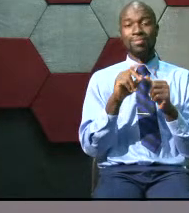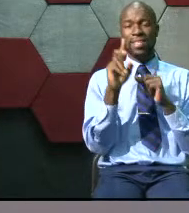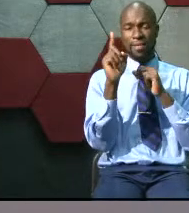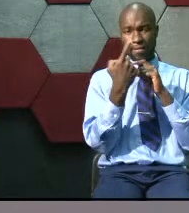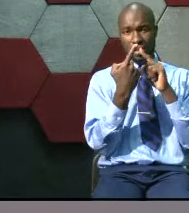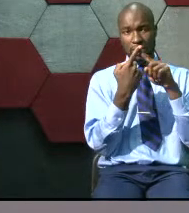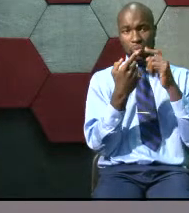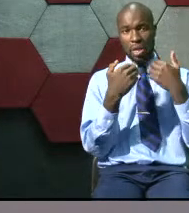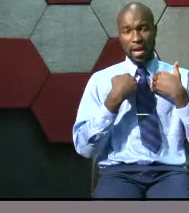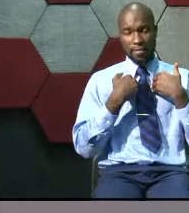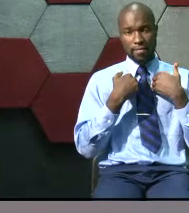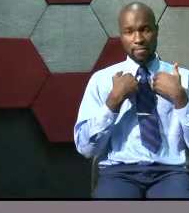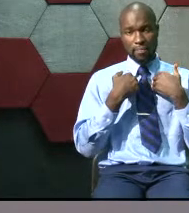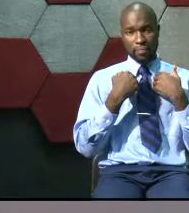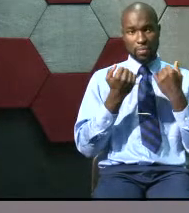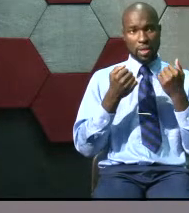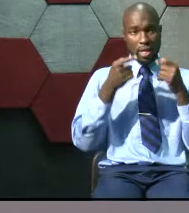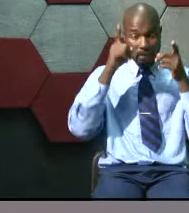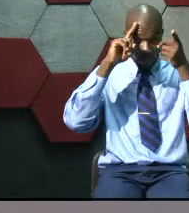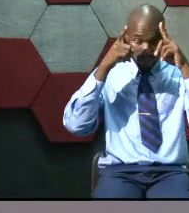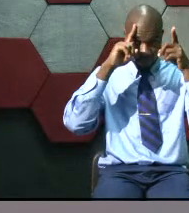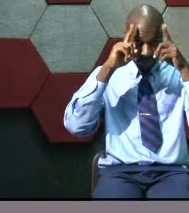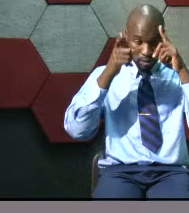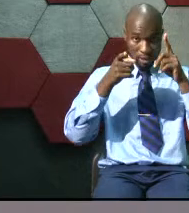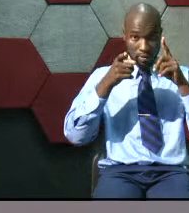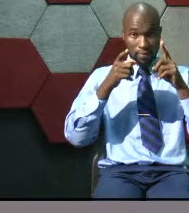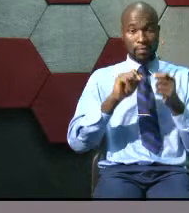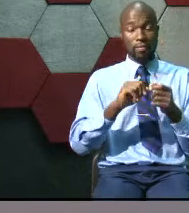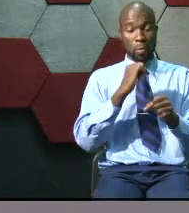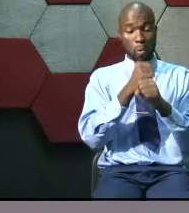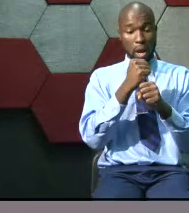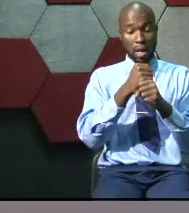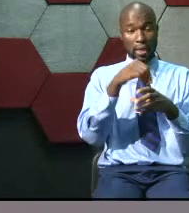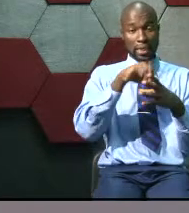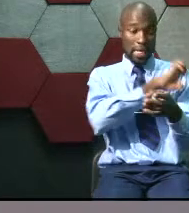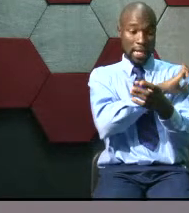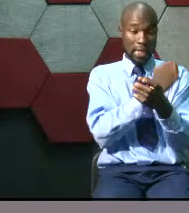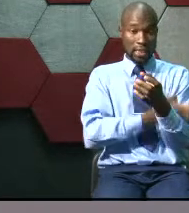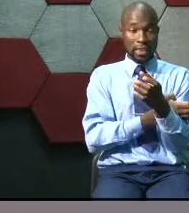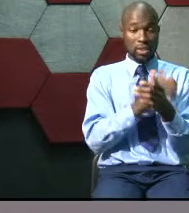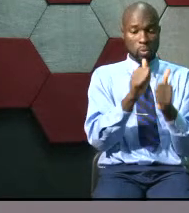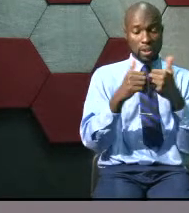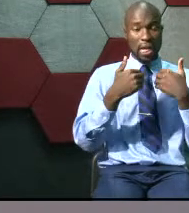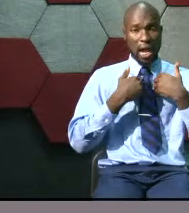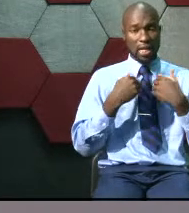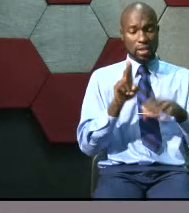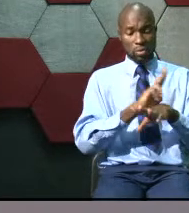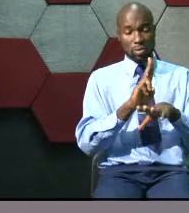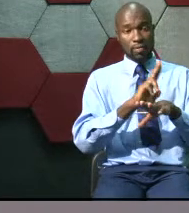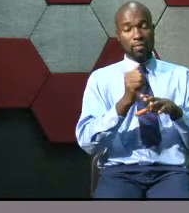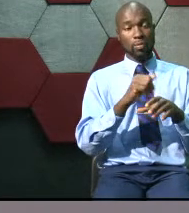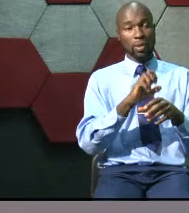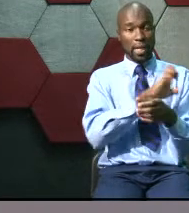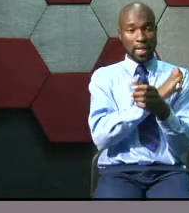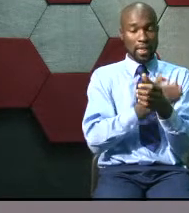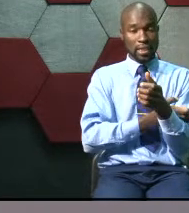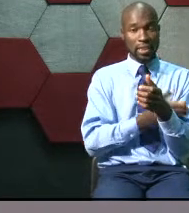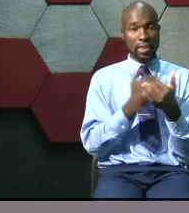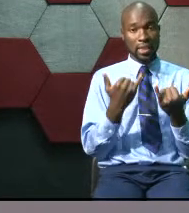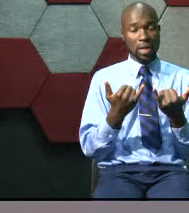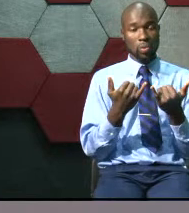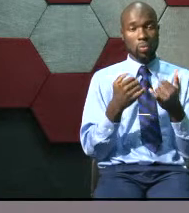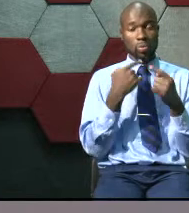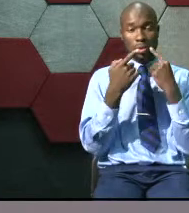is the Innovative Project in Energy. So any project that had something useful, had an impact around energy, that is what it is